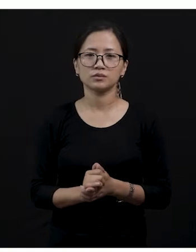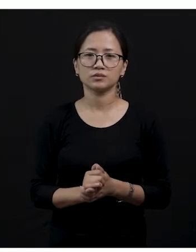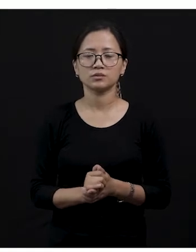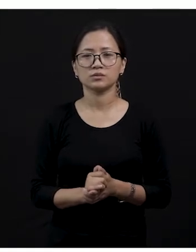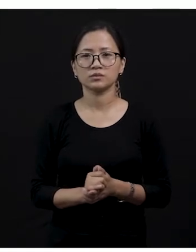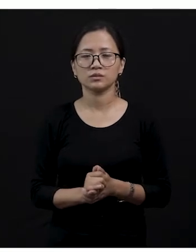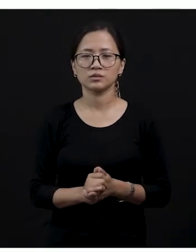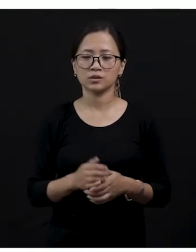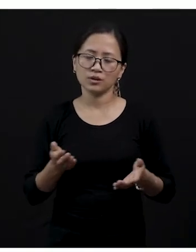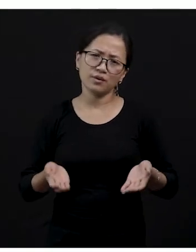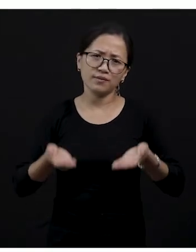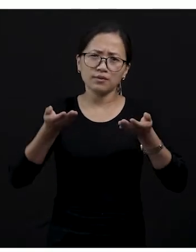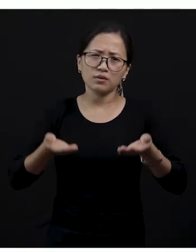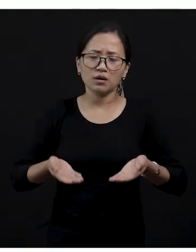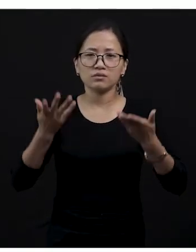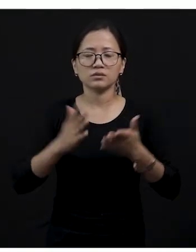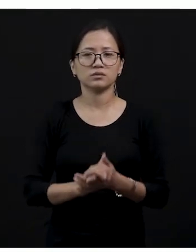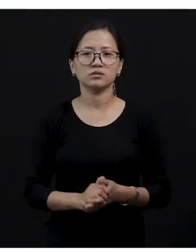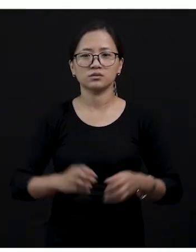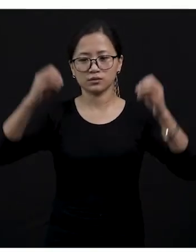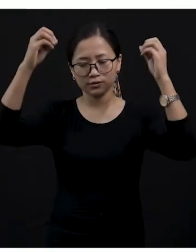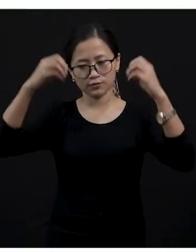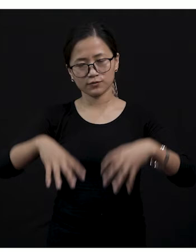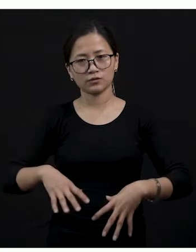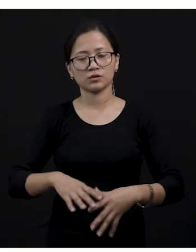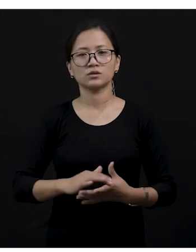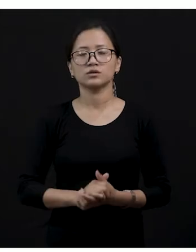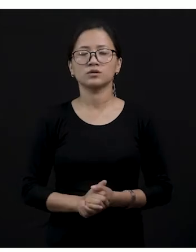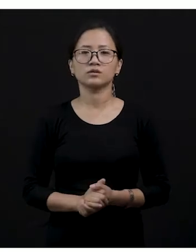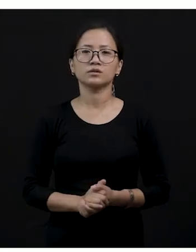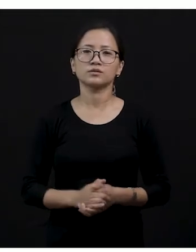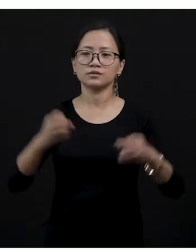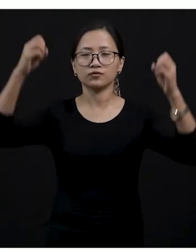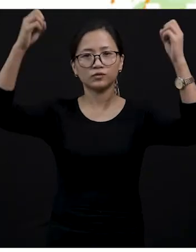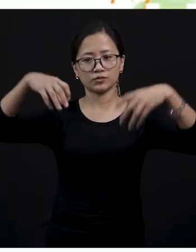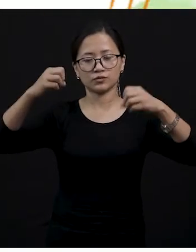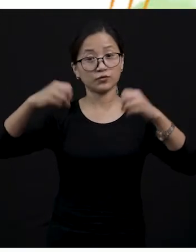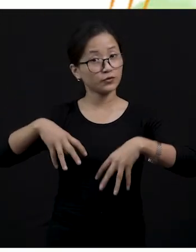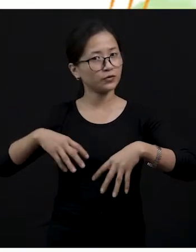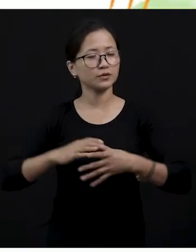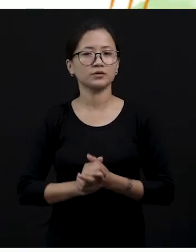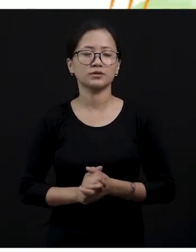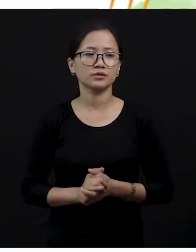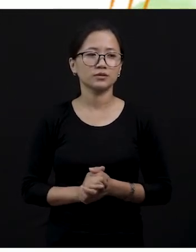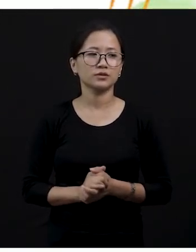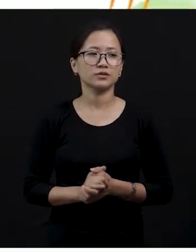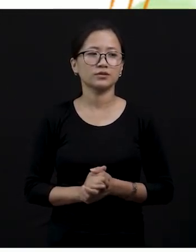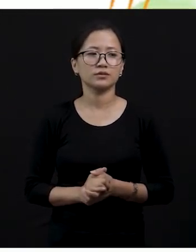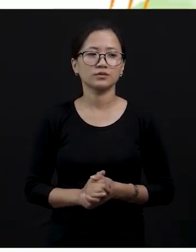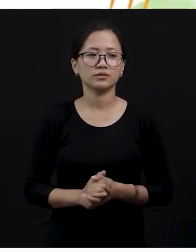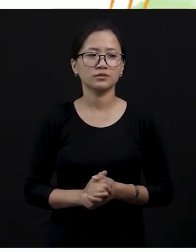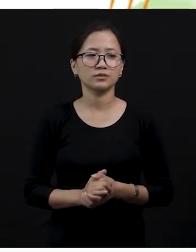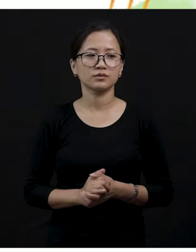water becomes too heavy, and then it falls down in the form of rain, in the form